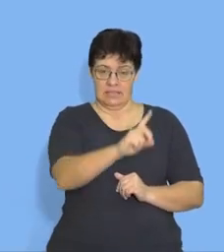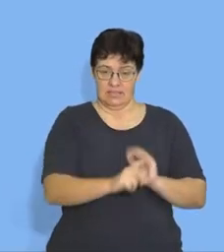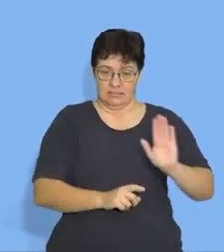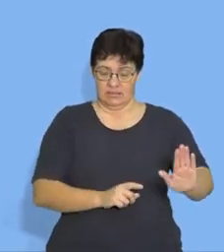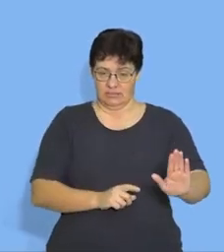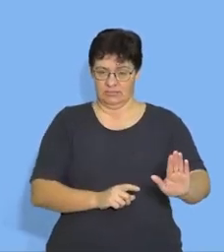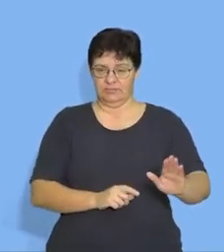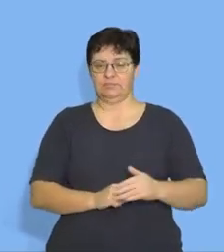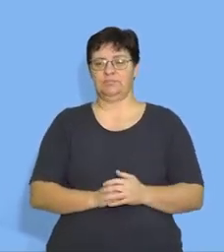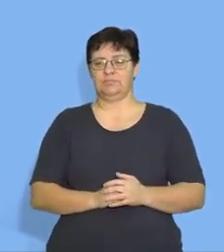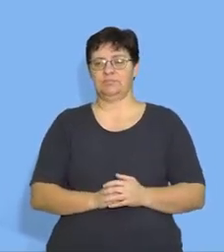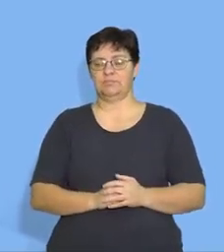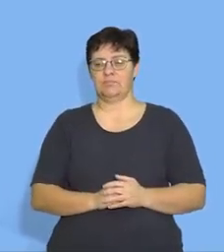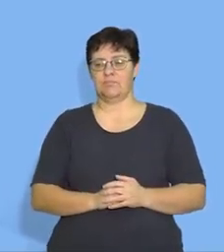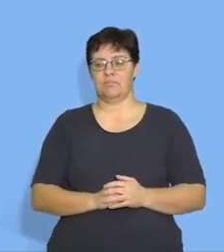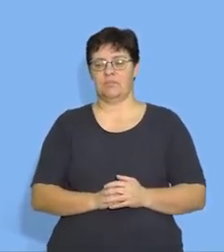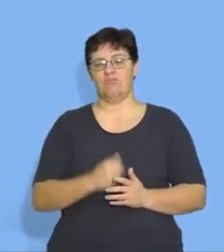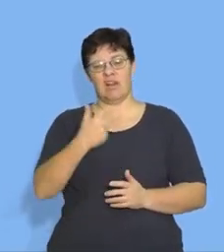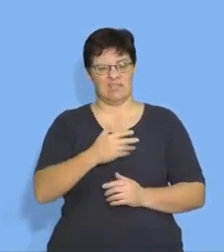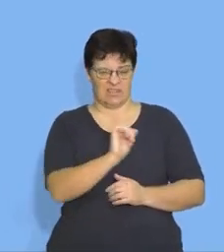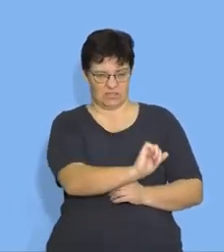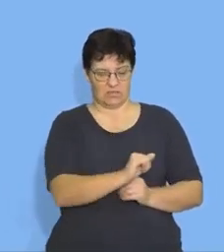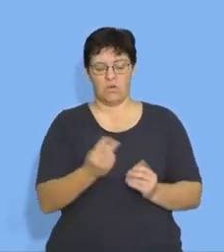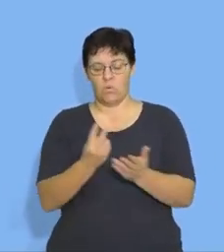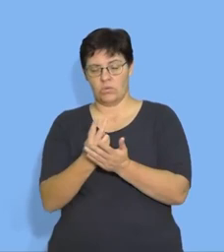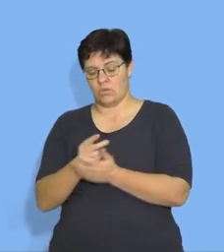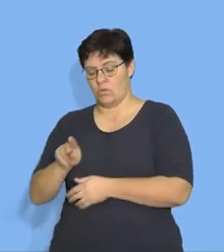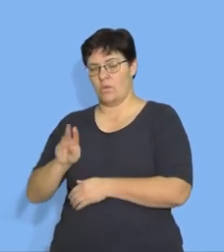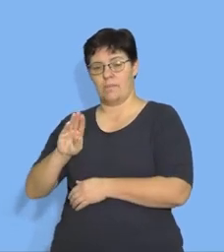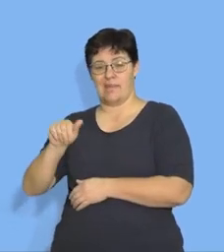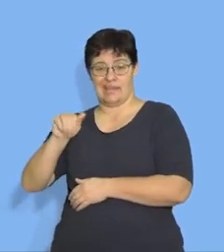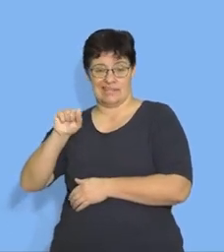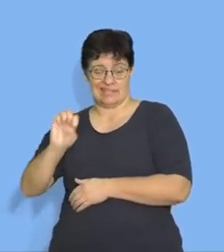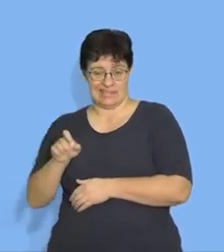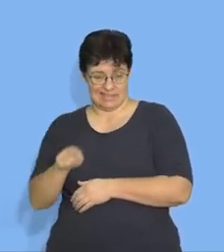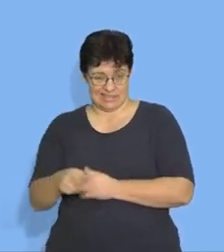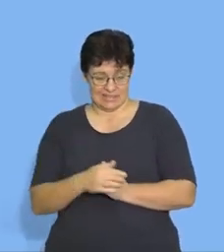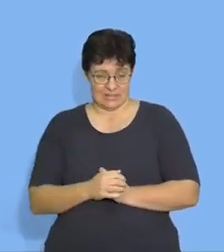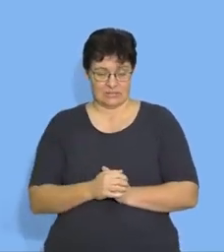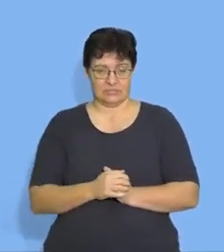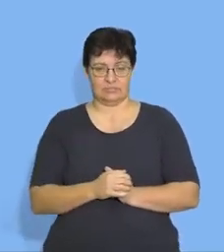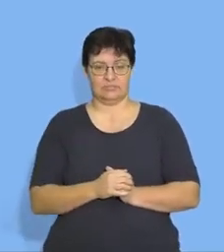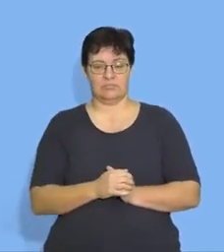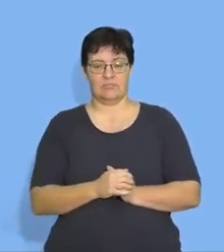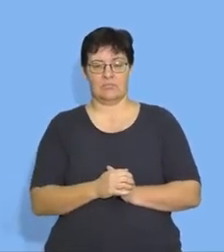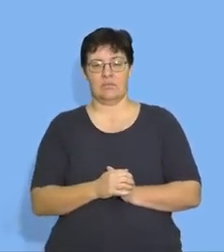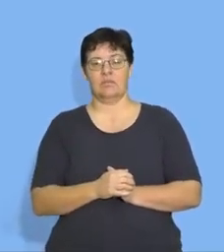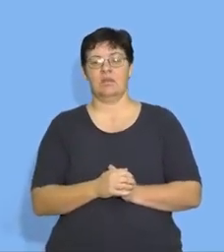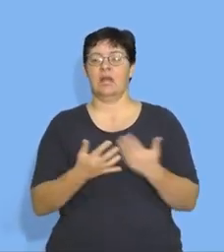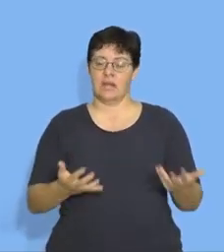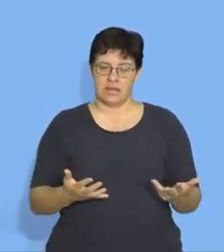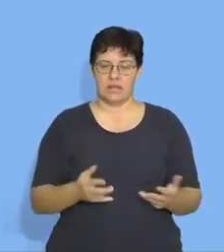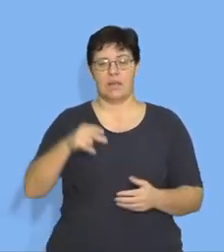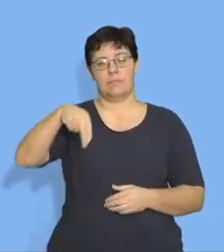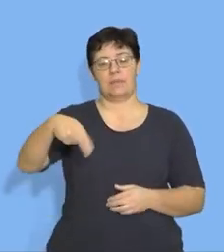is a key term in terms of classification. We shall also talk about base or bases, in terms of plural, as well as